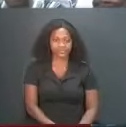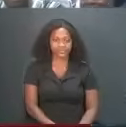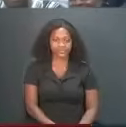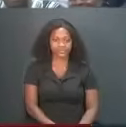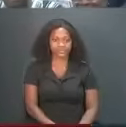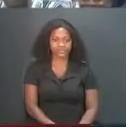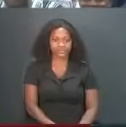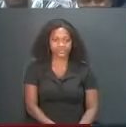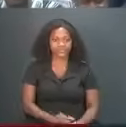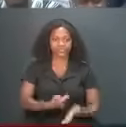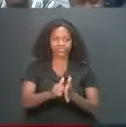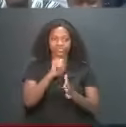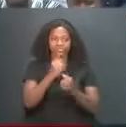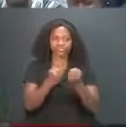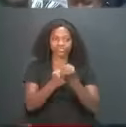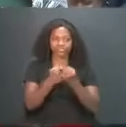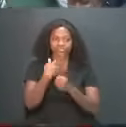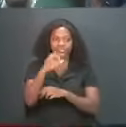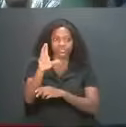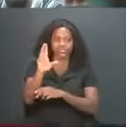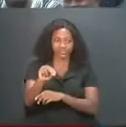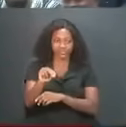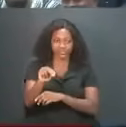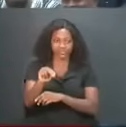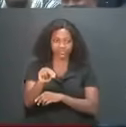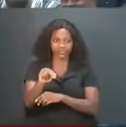Those against, say no.